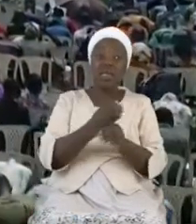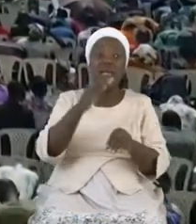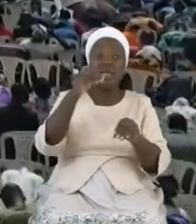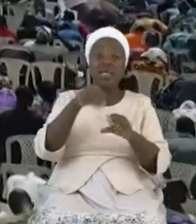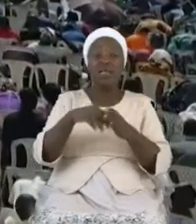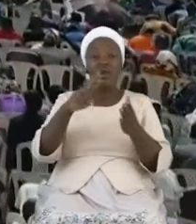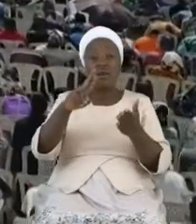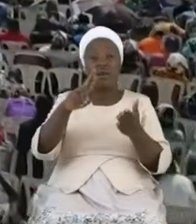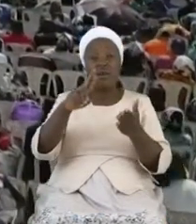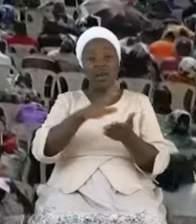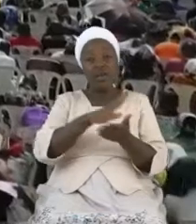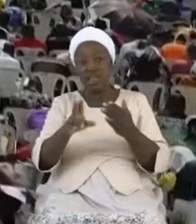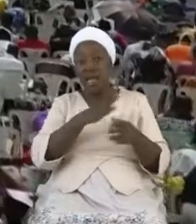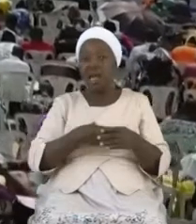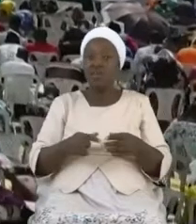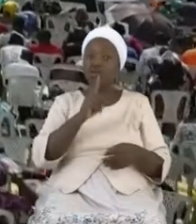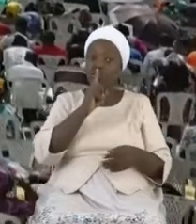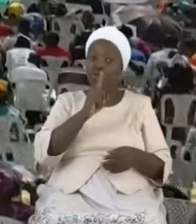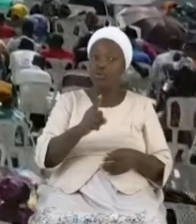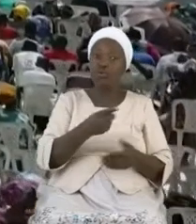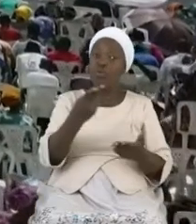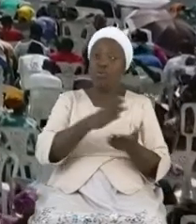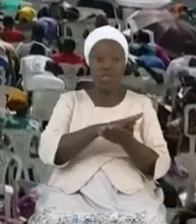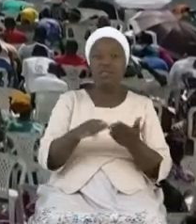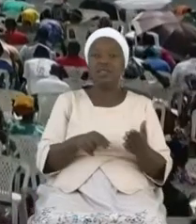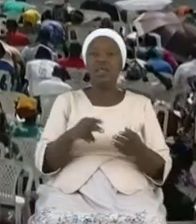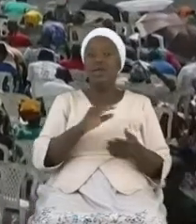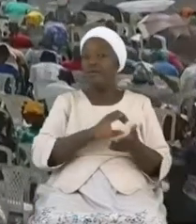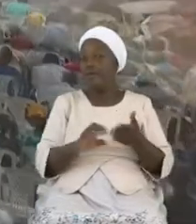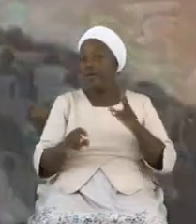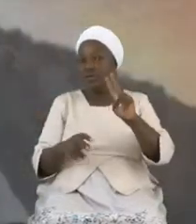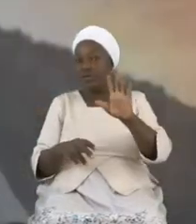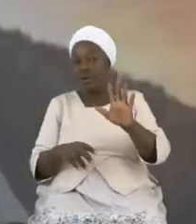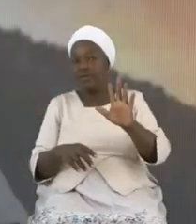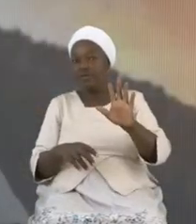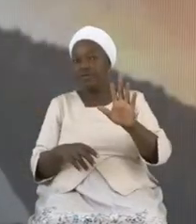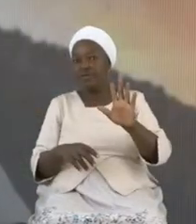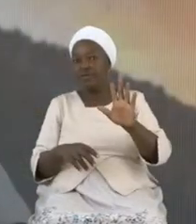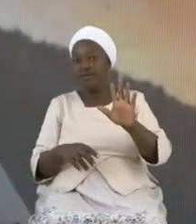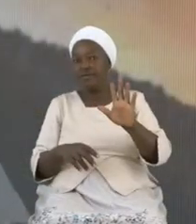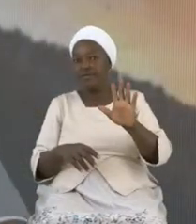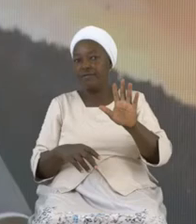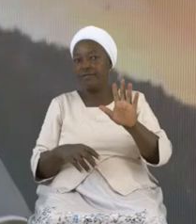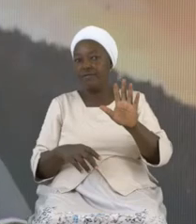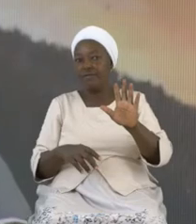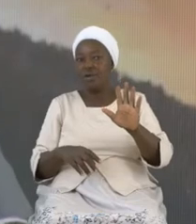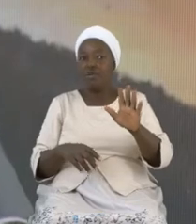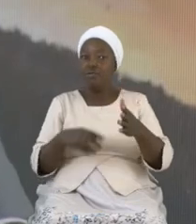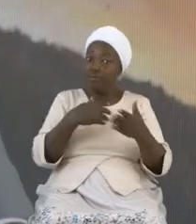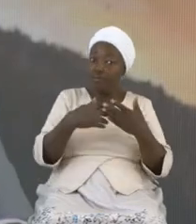and true holiness. Then verse 25, wherefore, putting